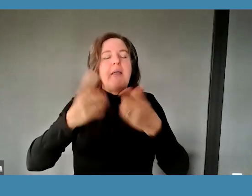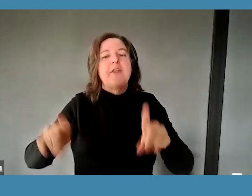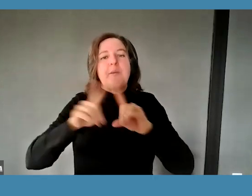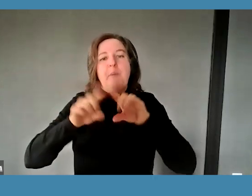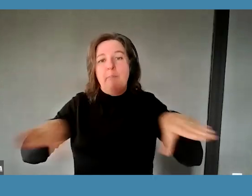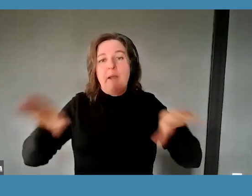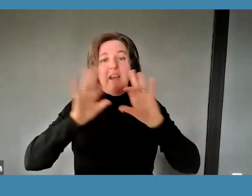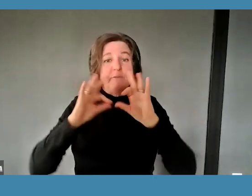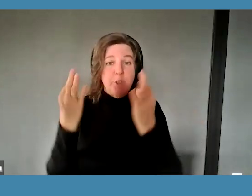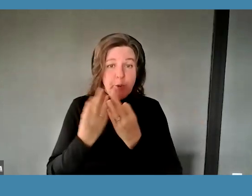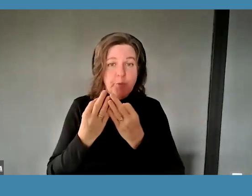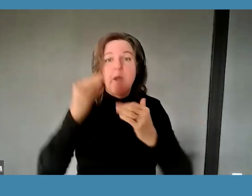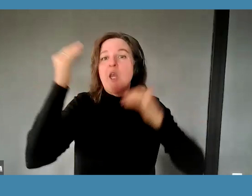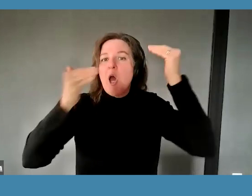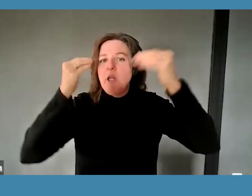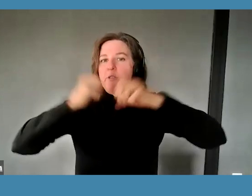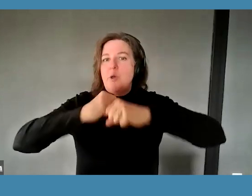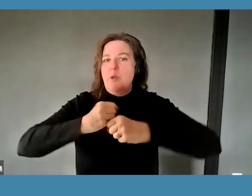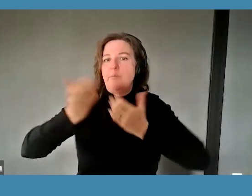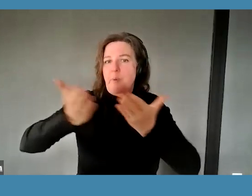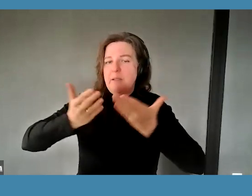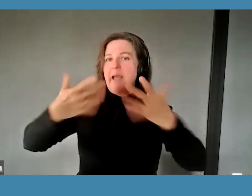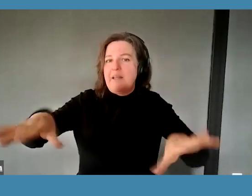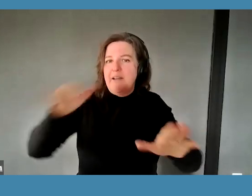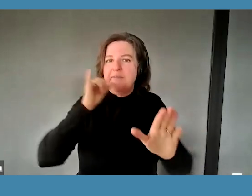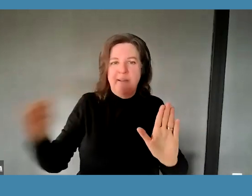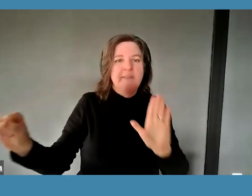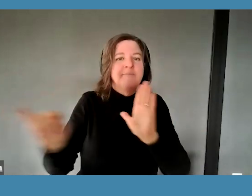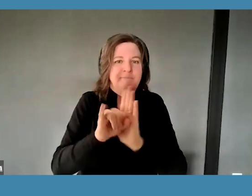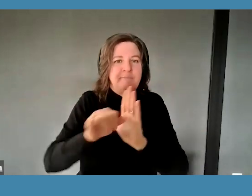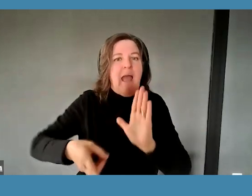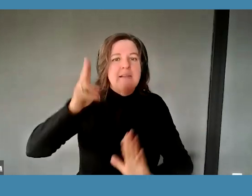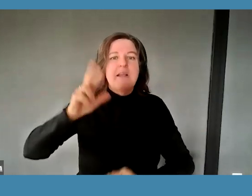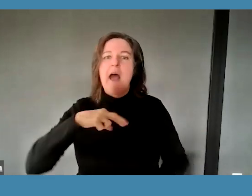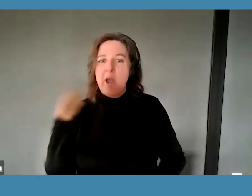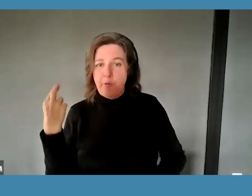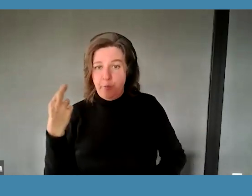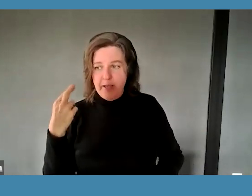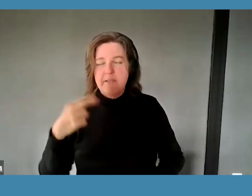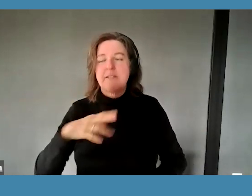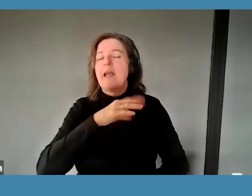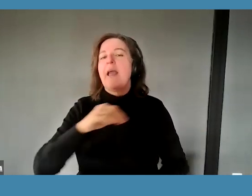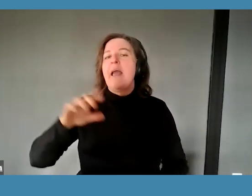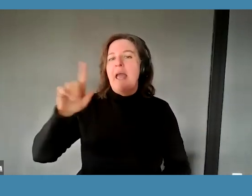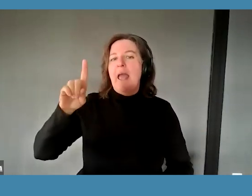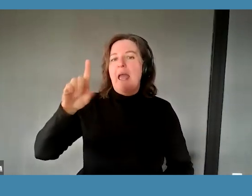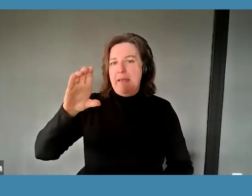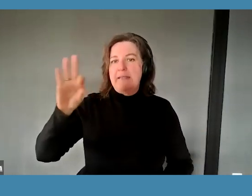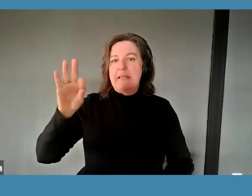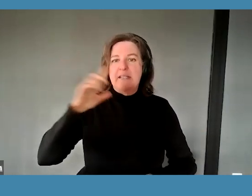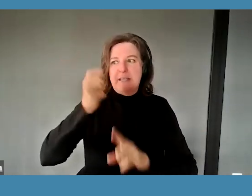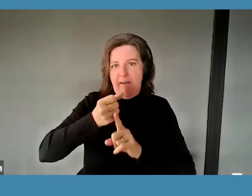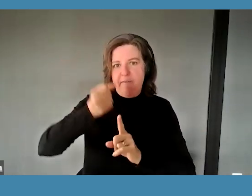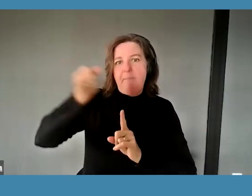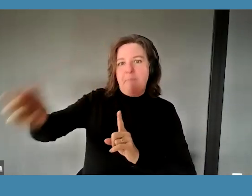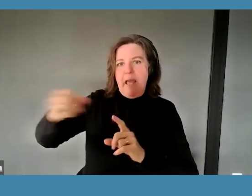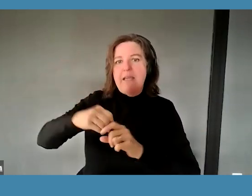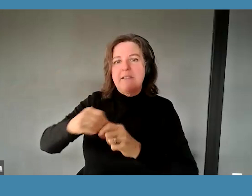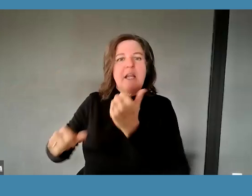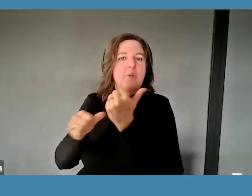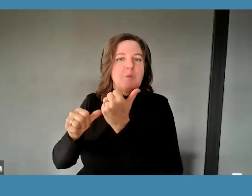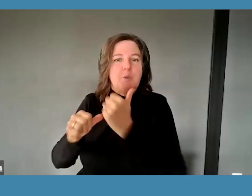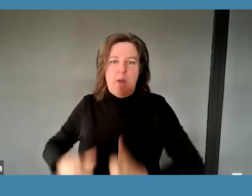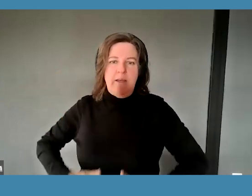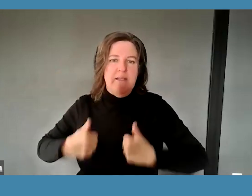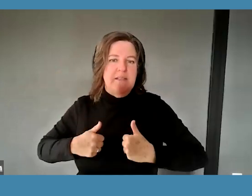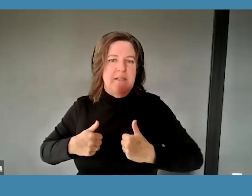Services that have been identified as high risk and who DCF has placed into an assisted living facility due